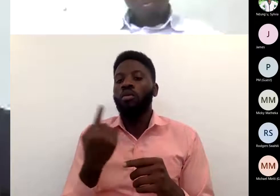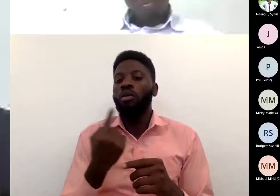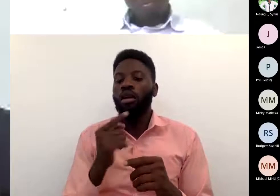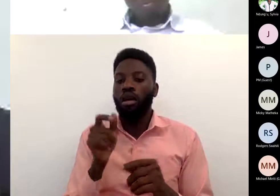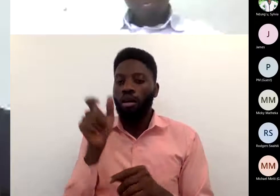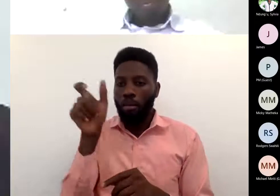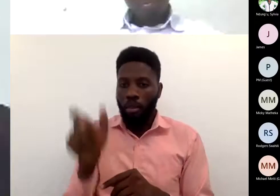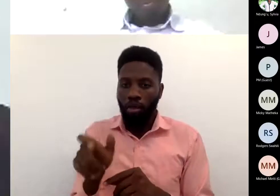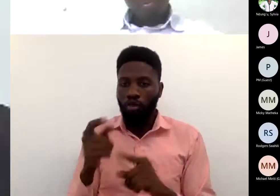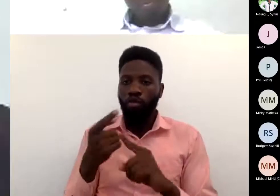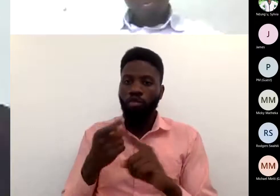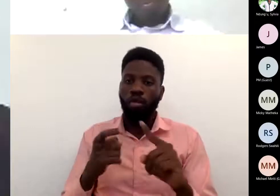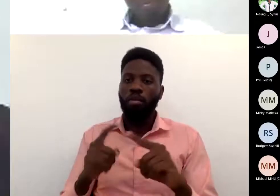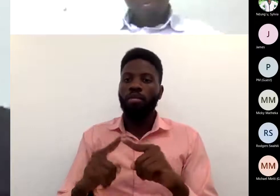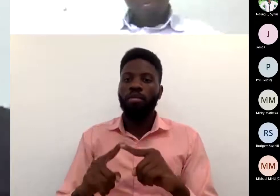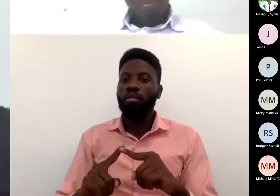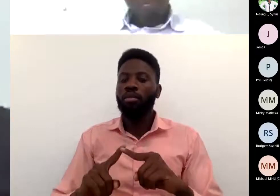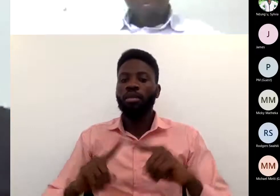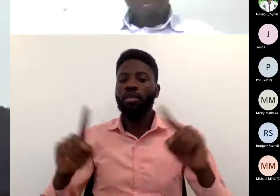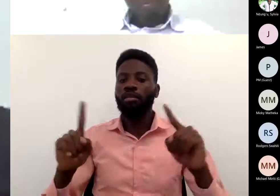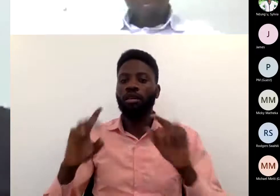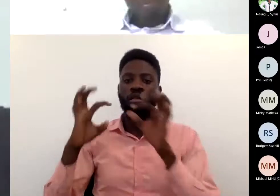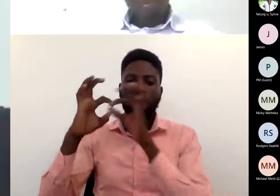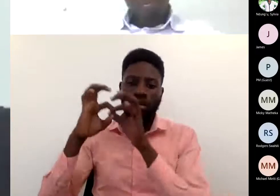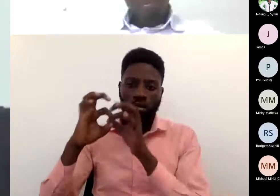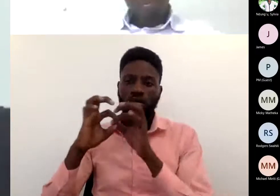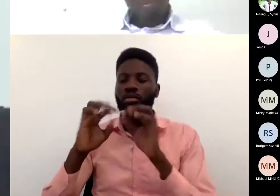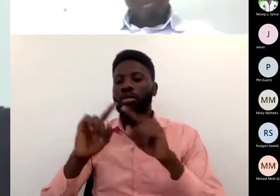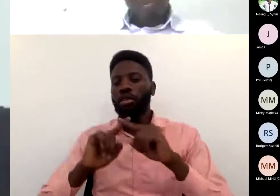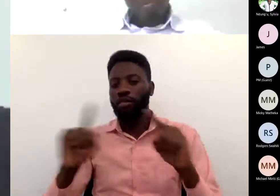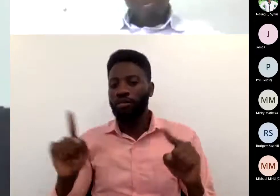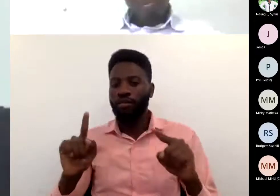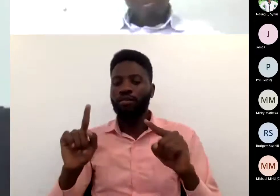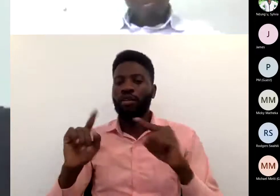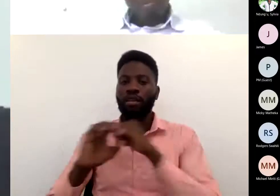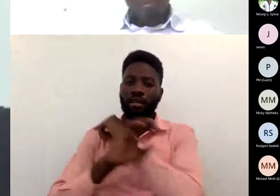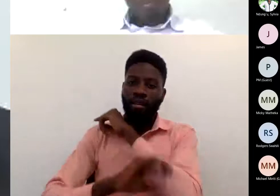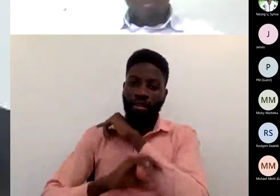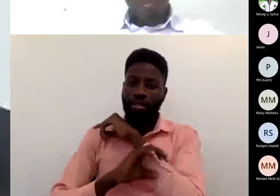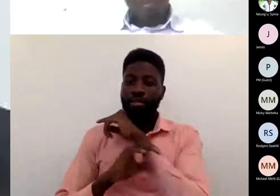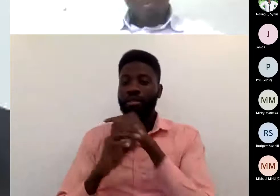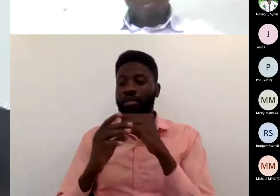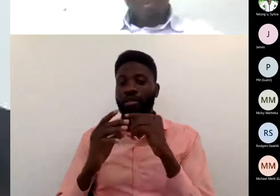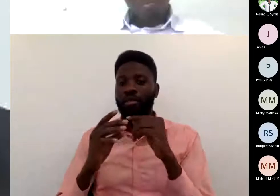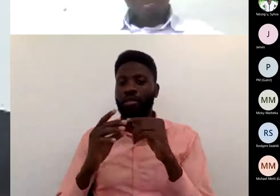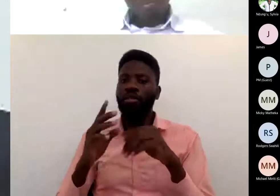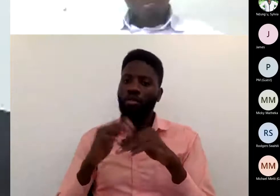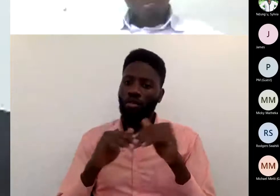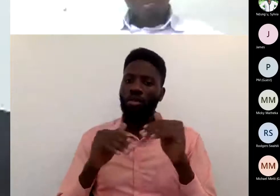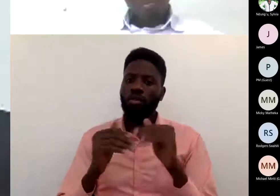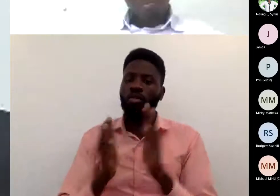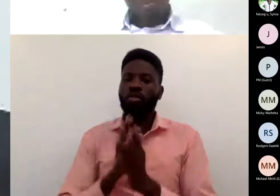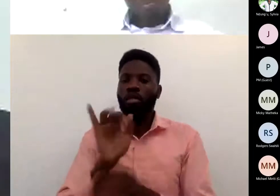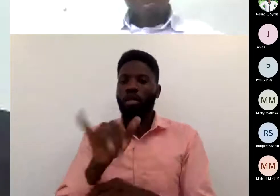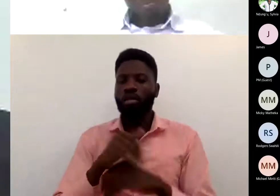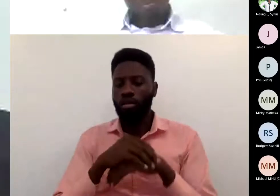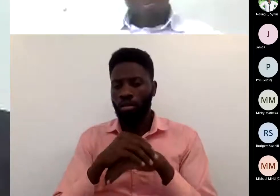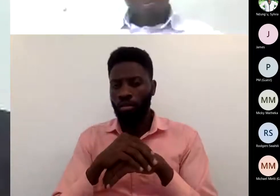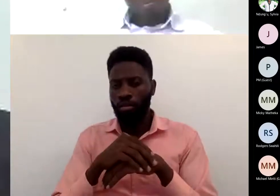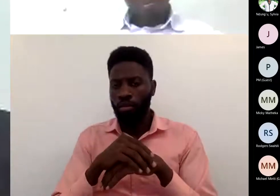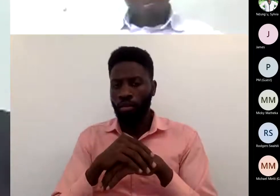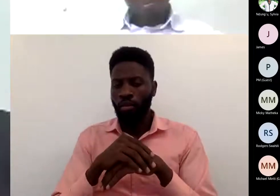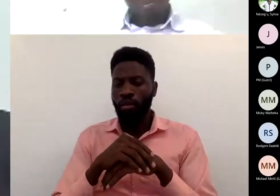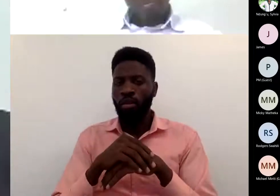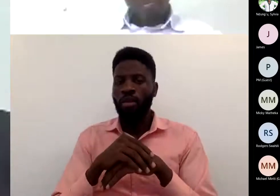person from a different culture or different nationality, etc. Get comfortable with that, right? Get comfortable